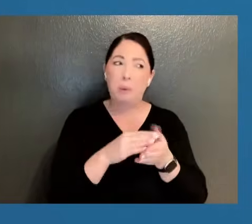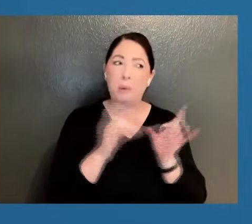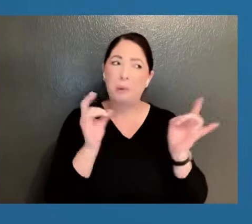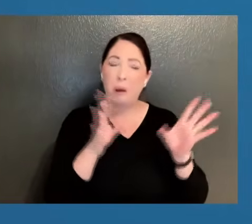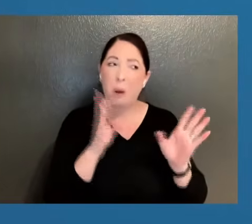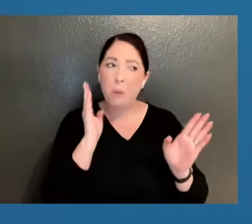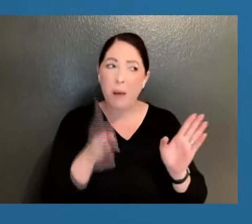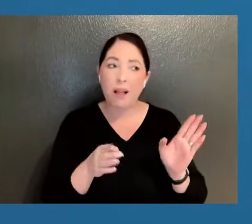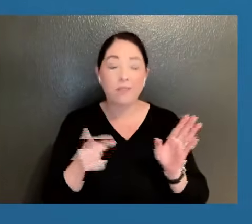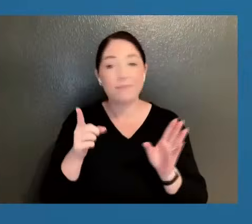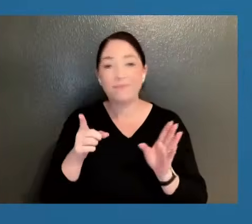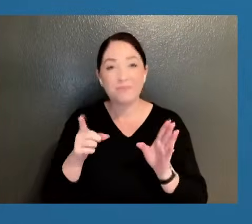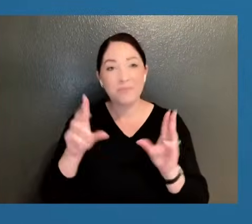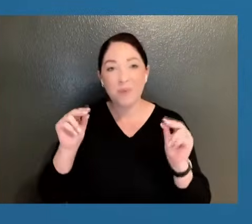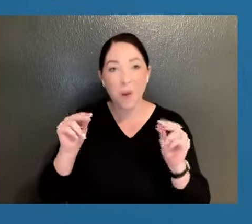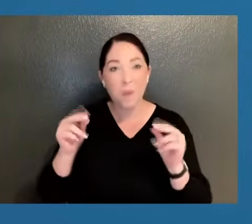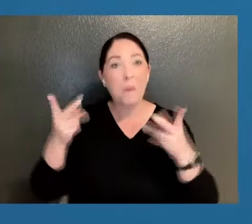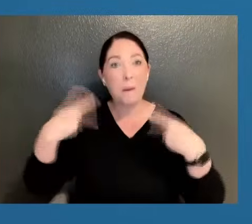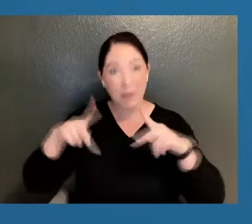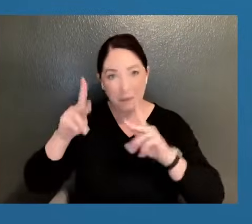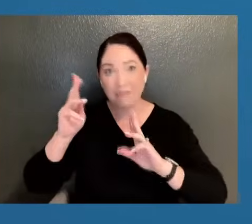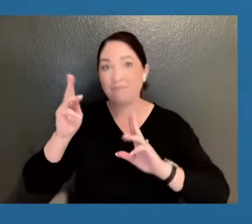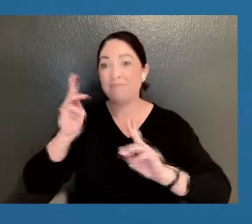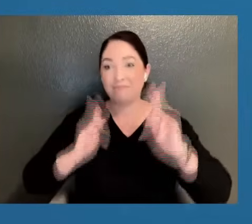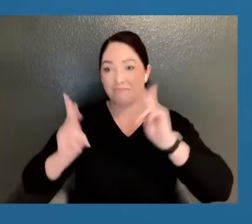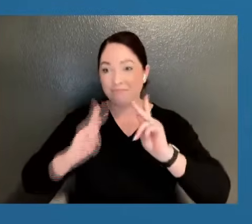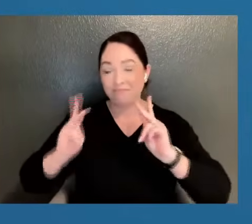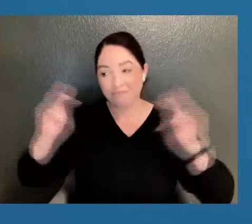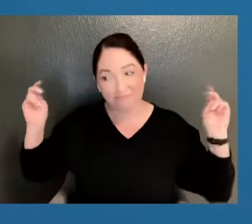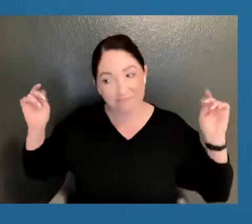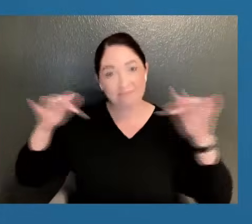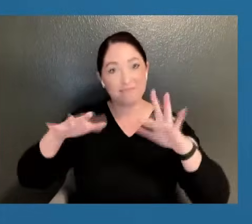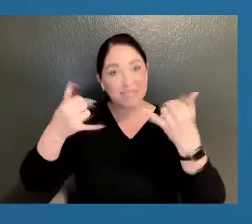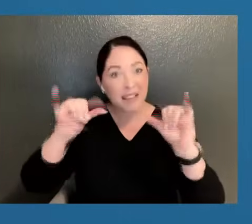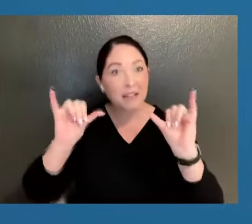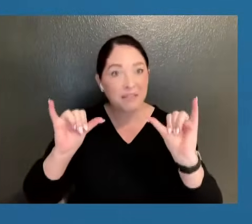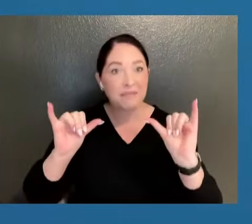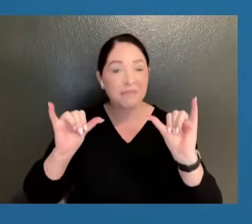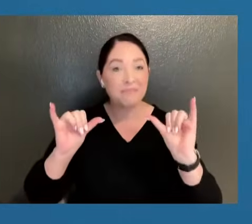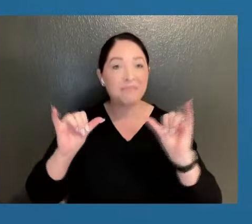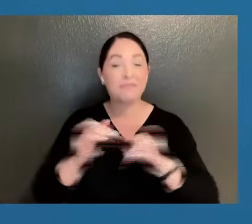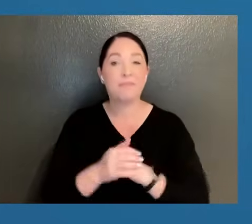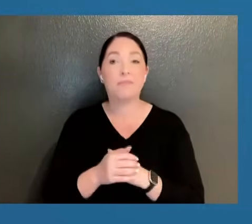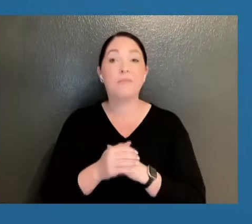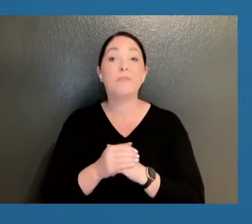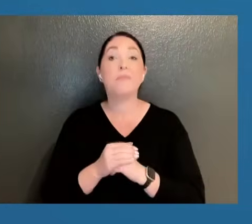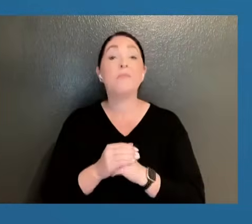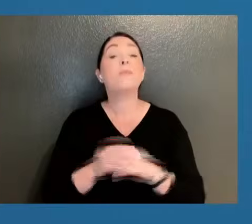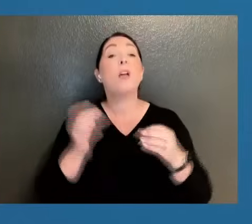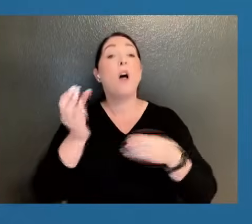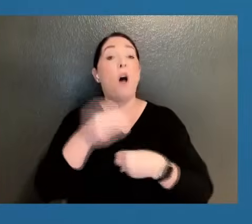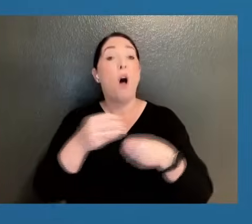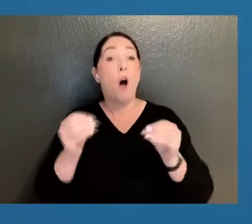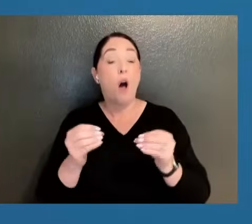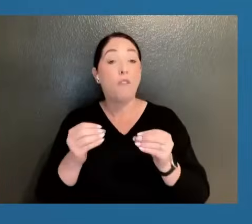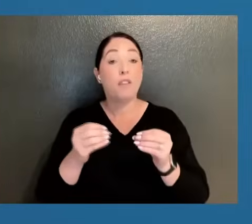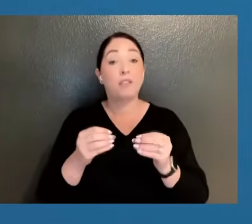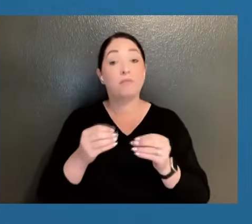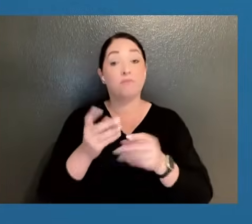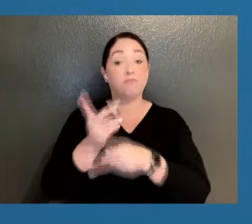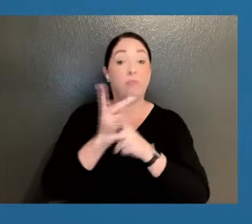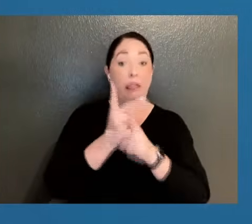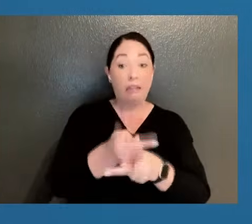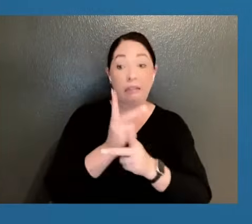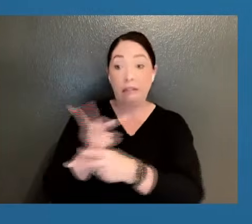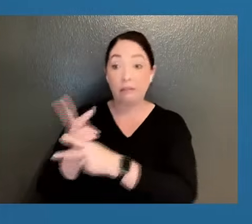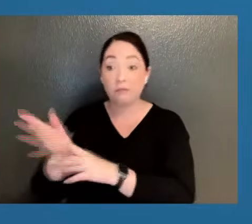still shopping, they're still spending money. And best year for office leasing. So all the doomsayers said people